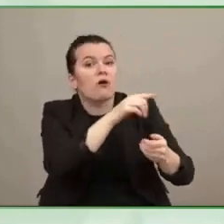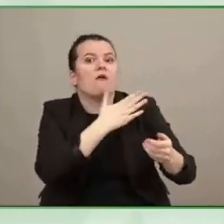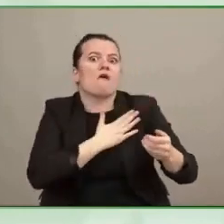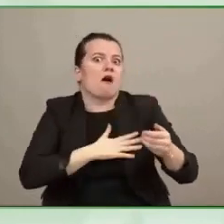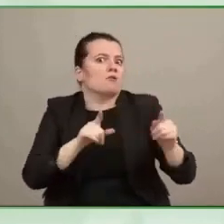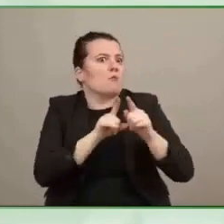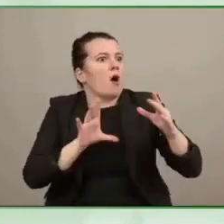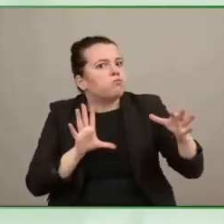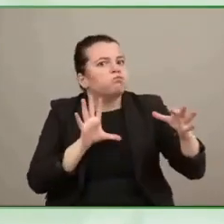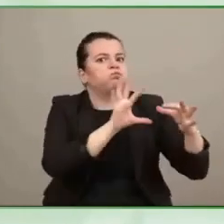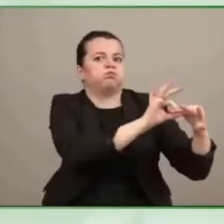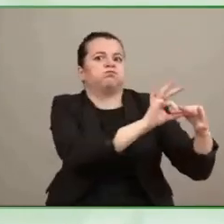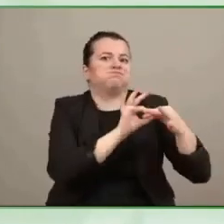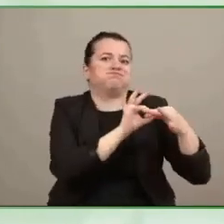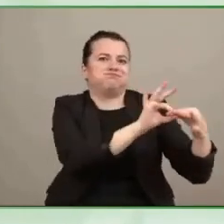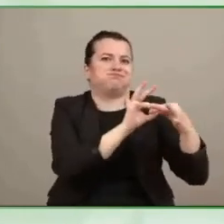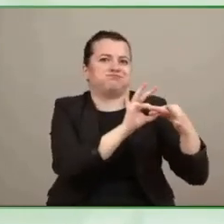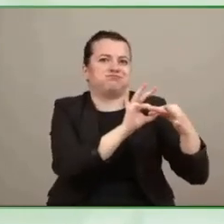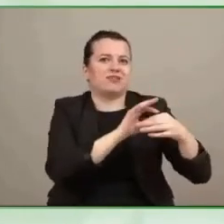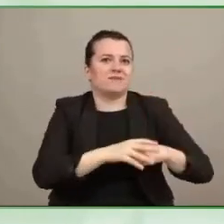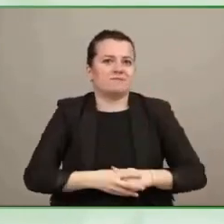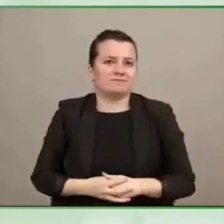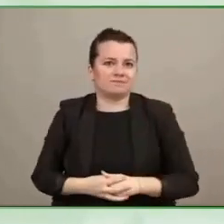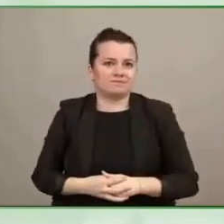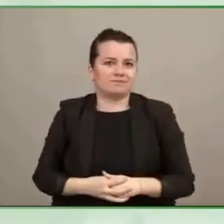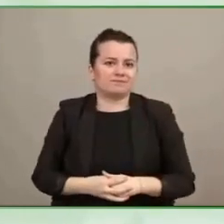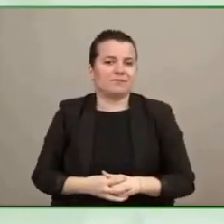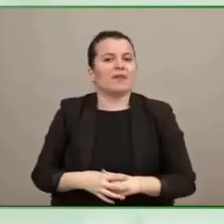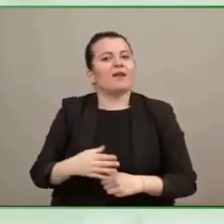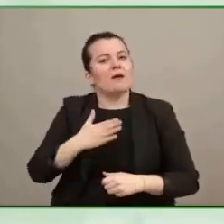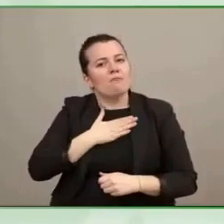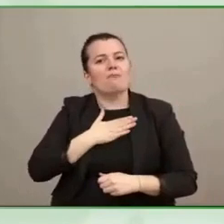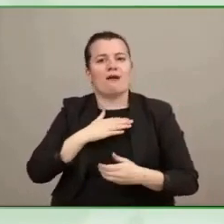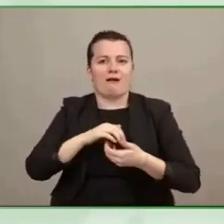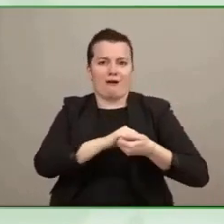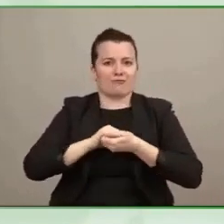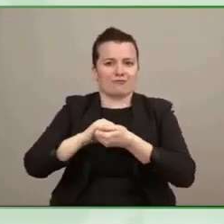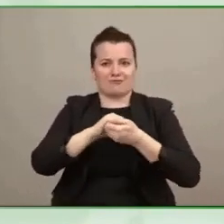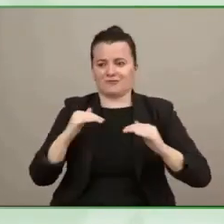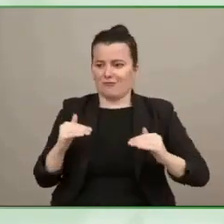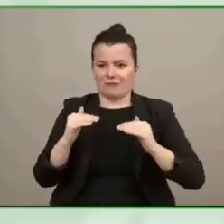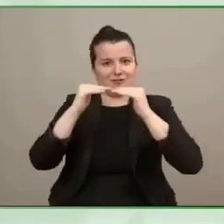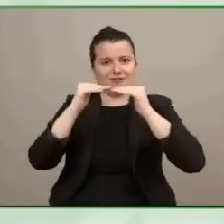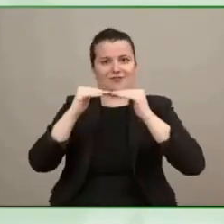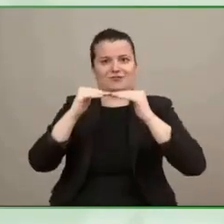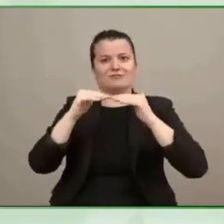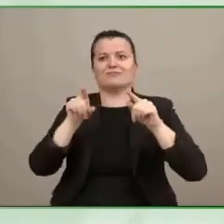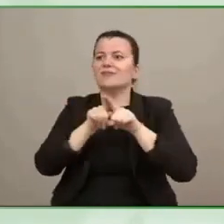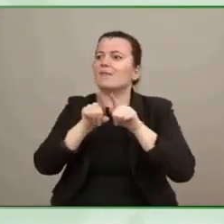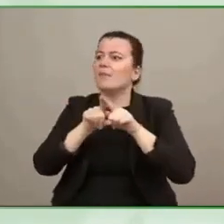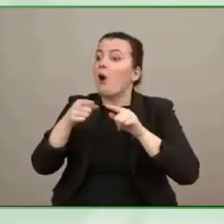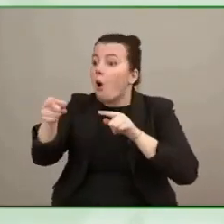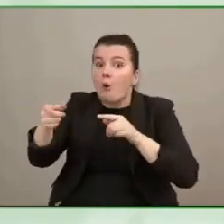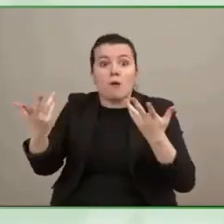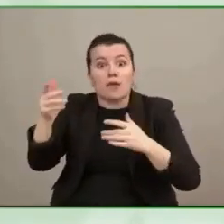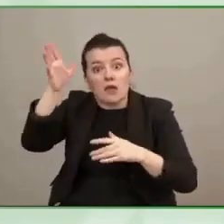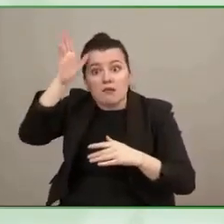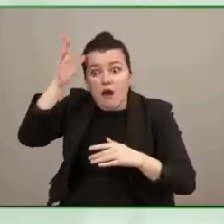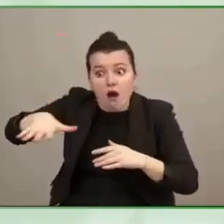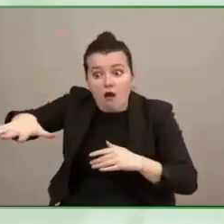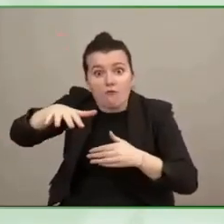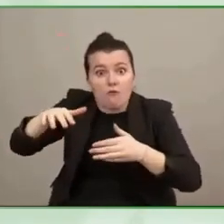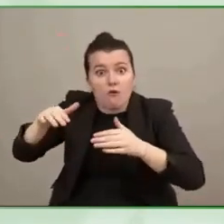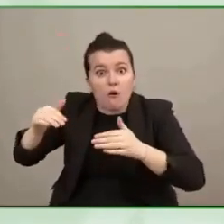within the Sheyaw organization to be distributed to the other NGOs from Iraq about the